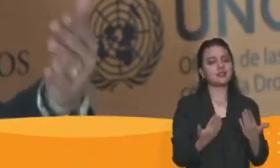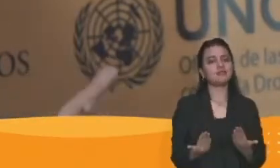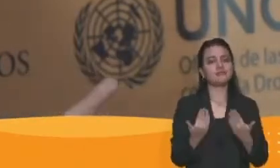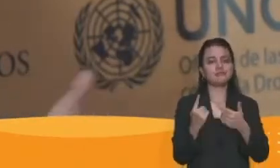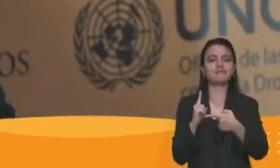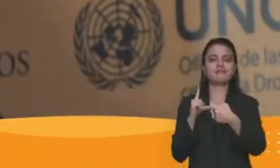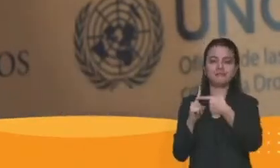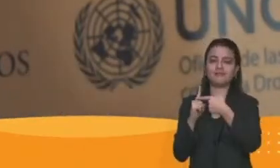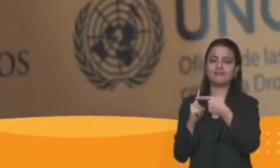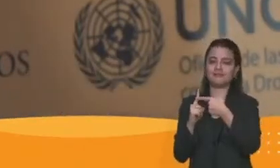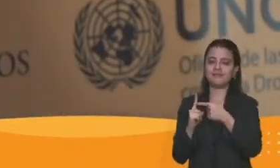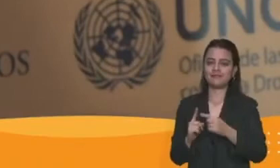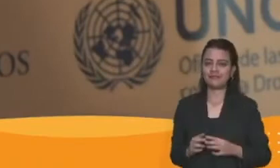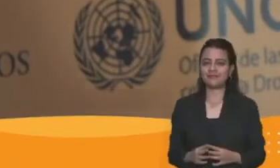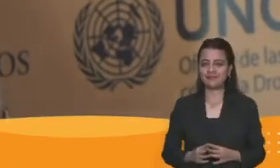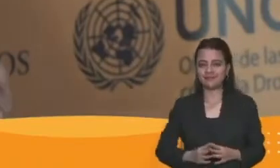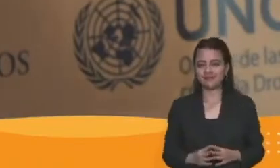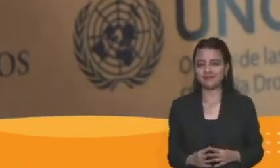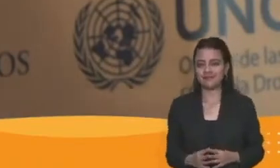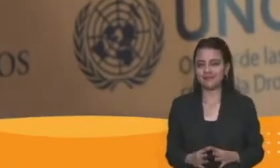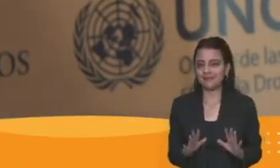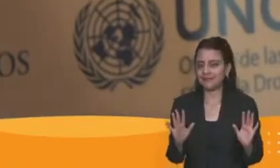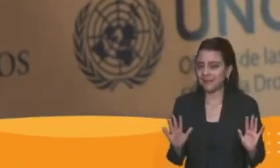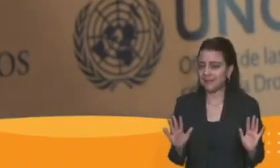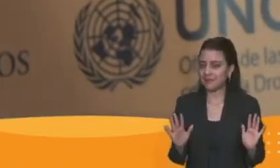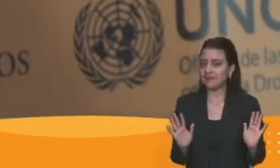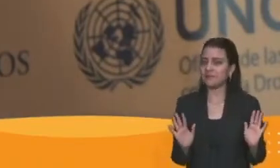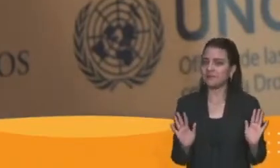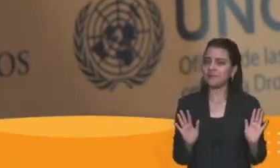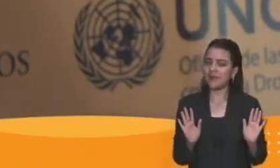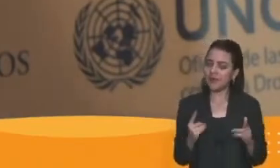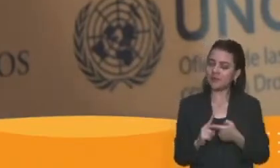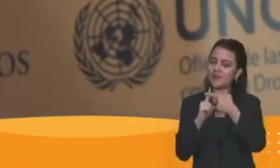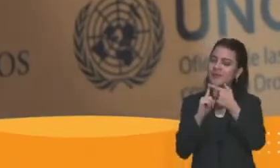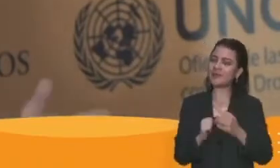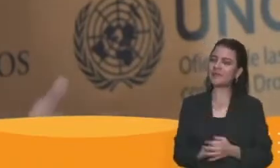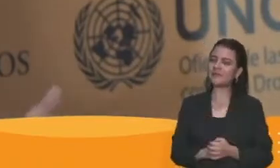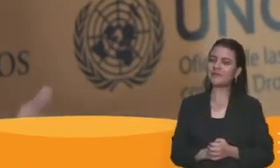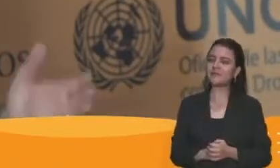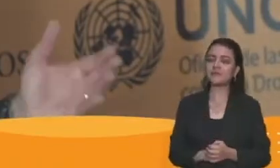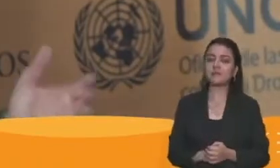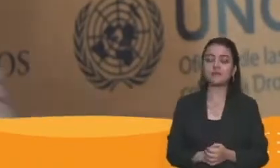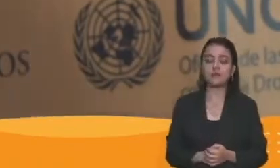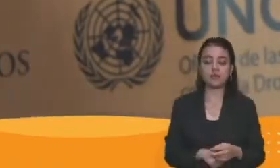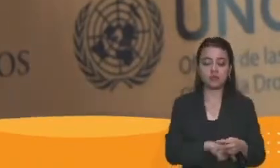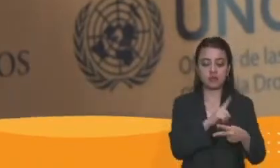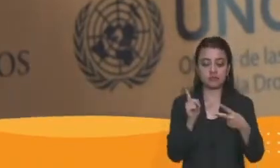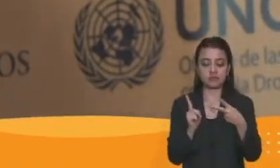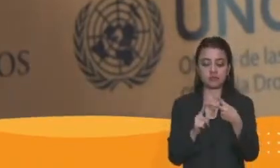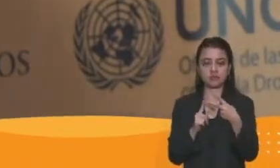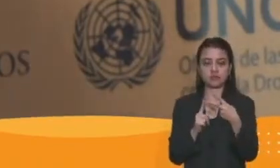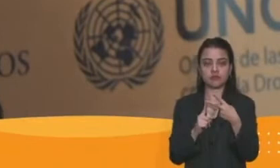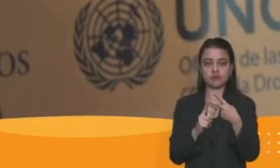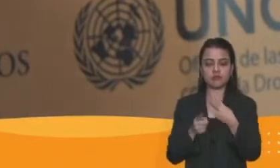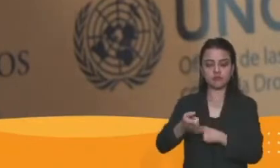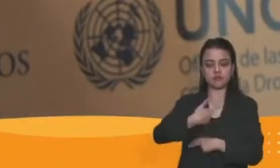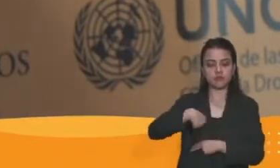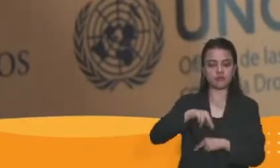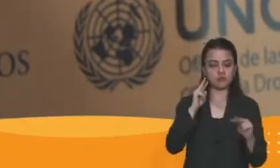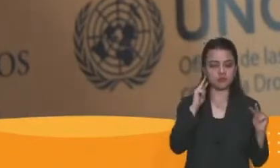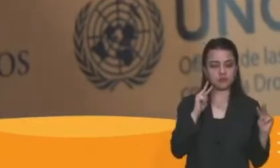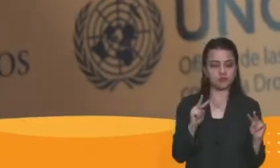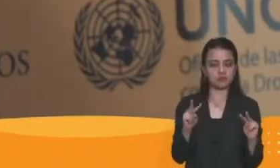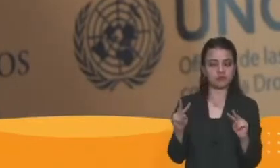would say that this is something positive. It's not a great reduction, but it is positive for us. And secondly, we're also